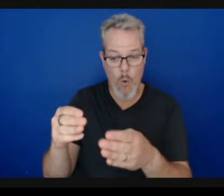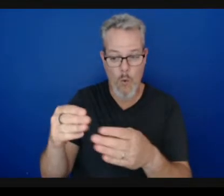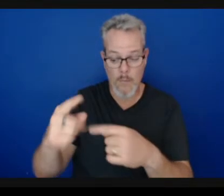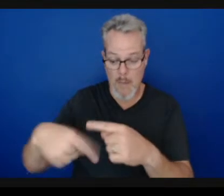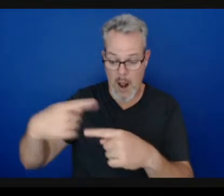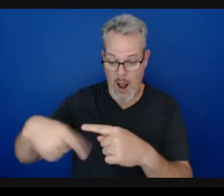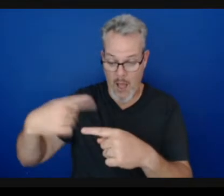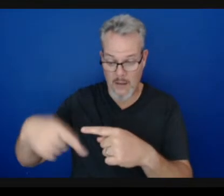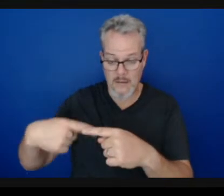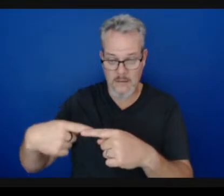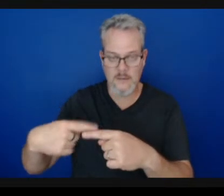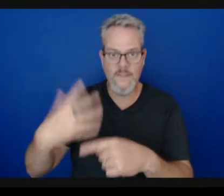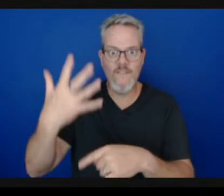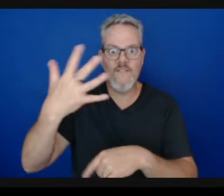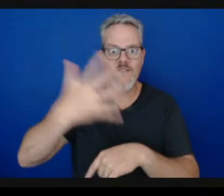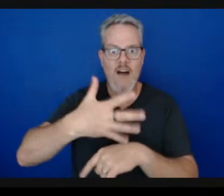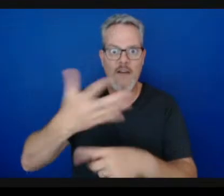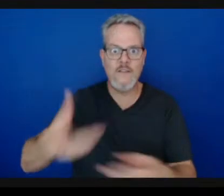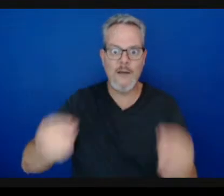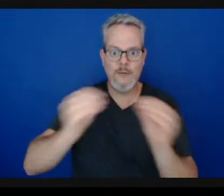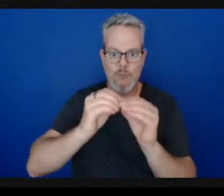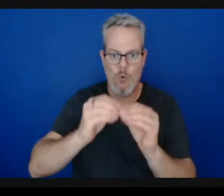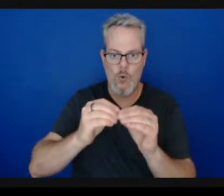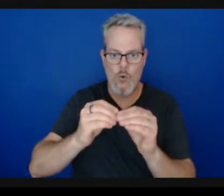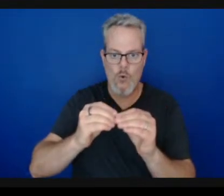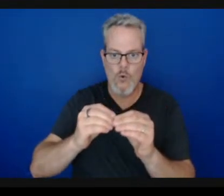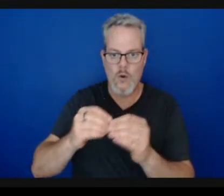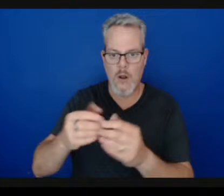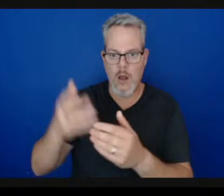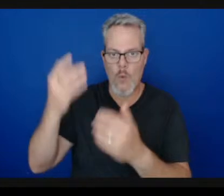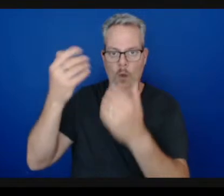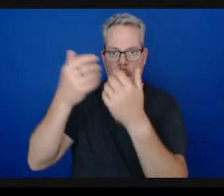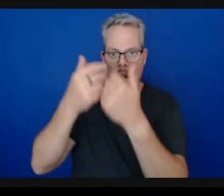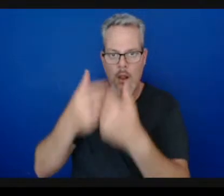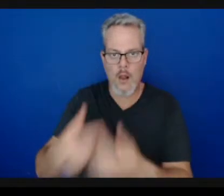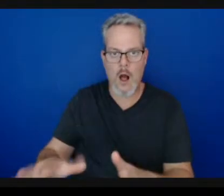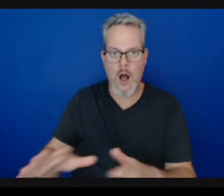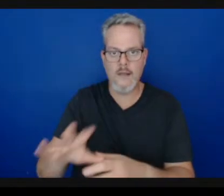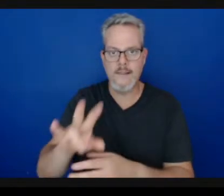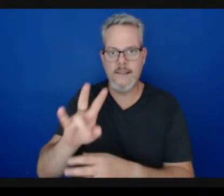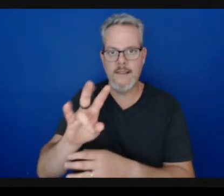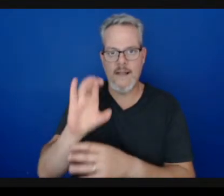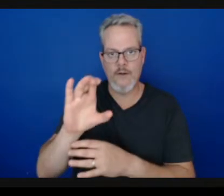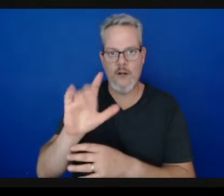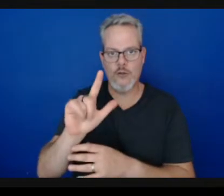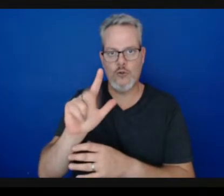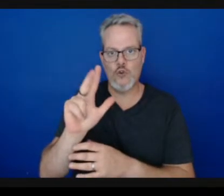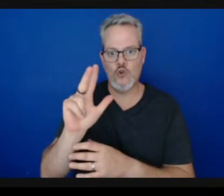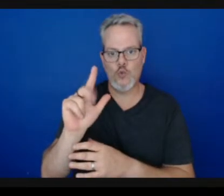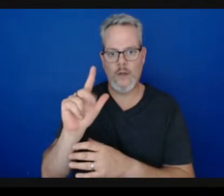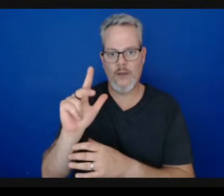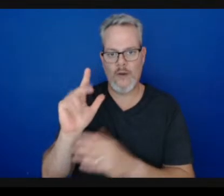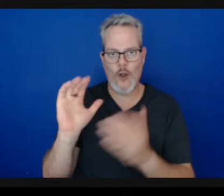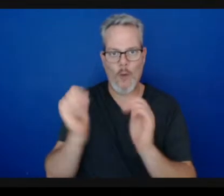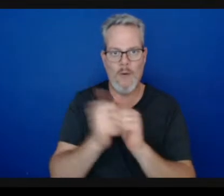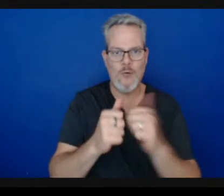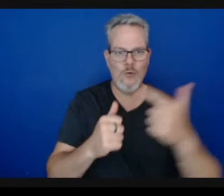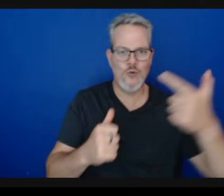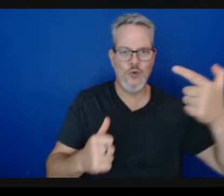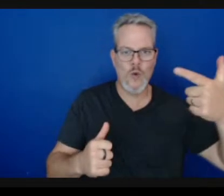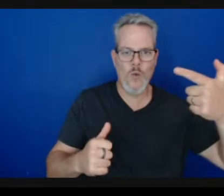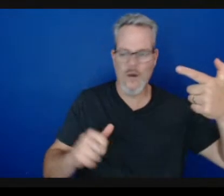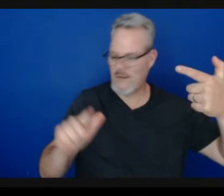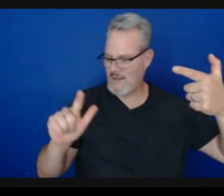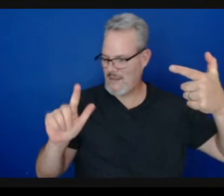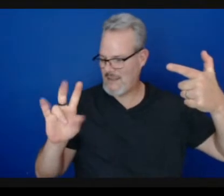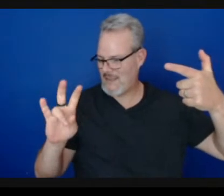roads buried, and 723 structures compared to 21. A lot more damage as well because